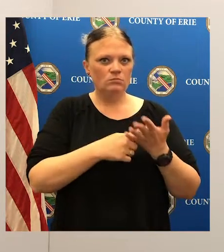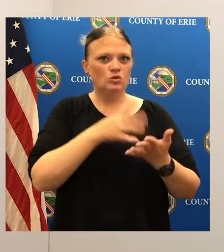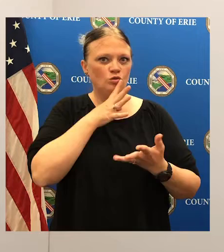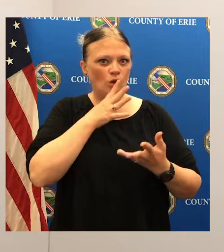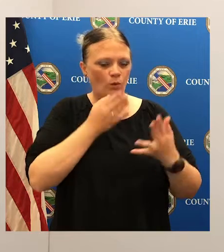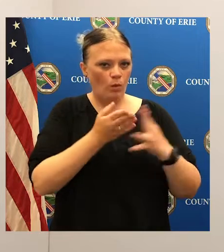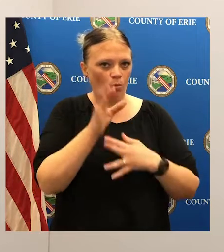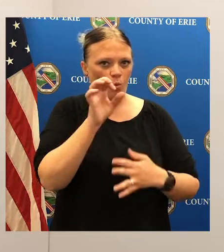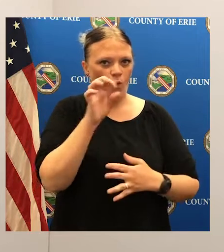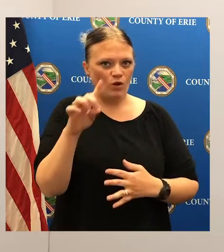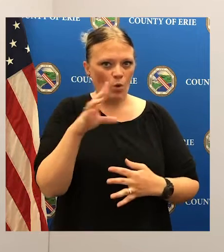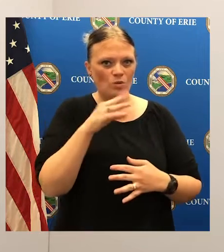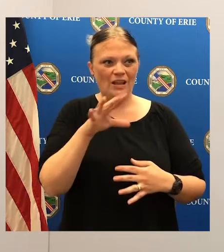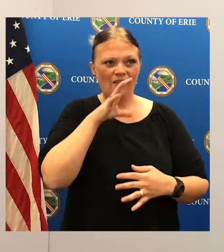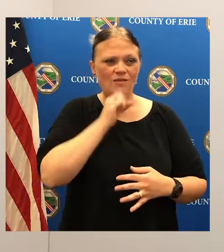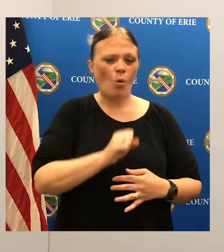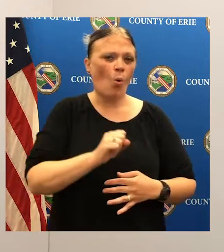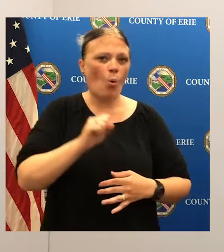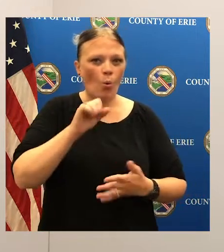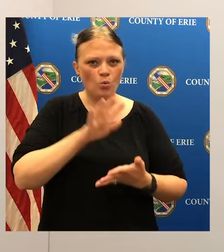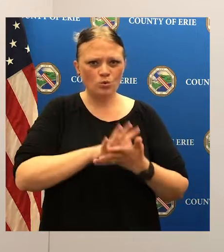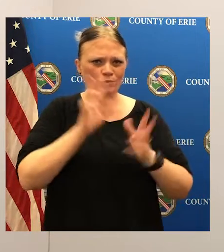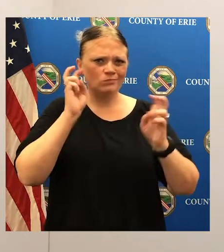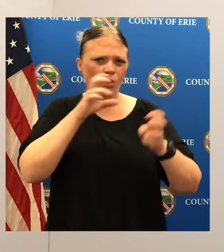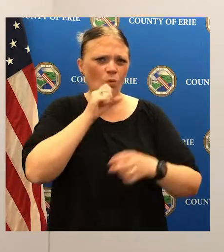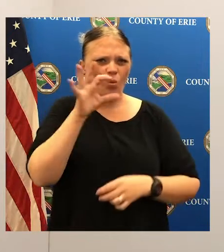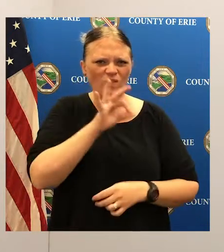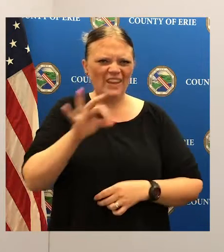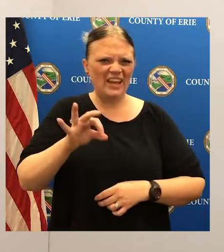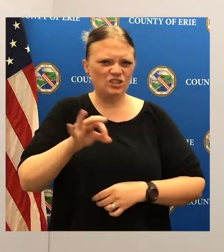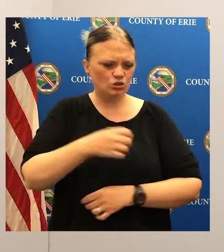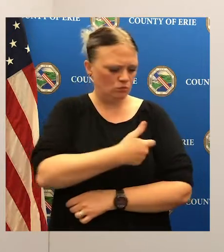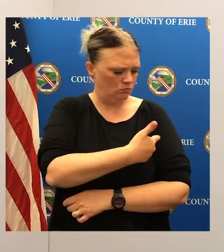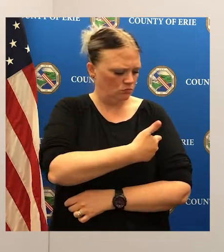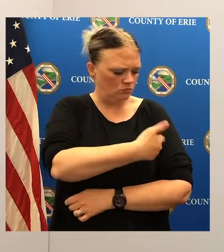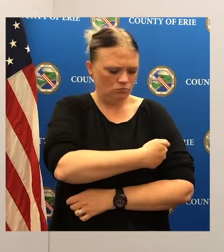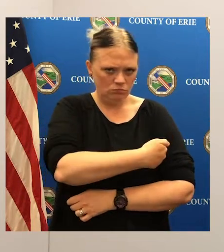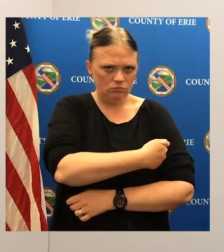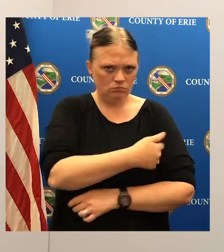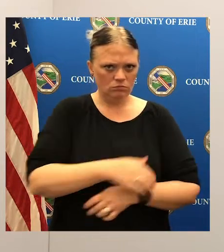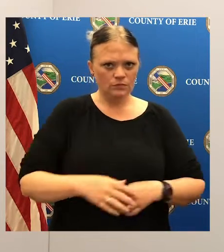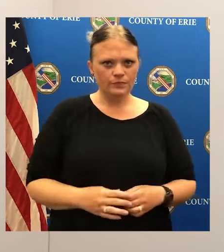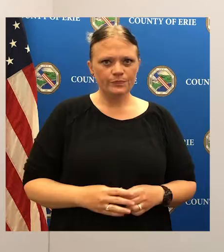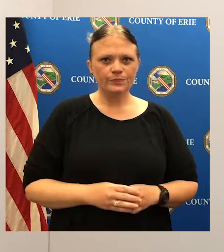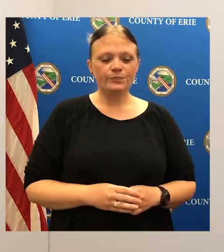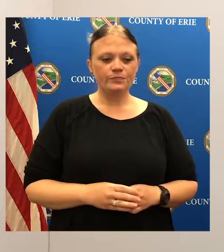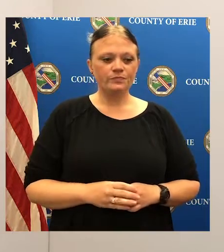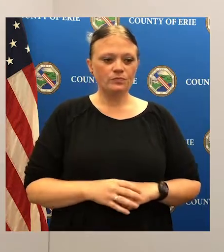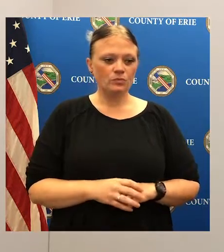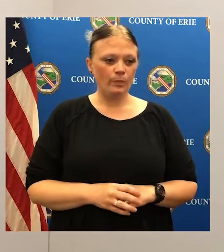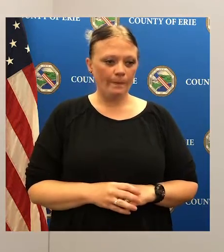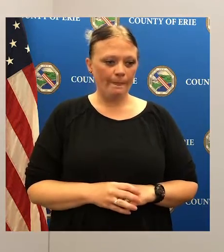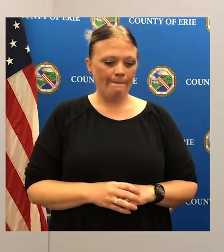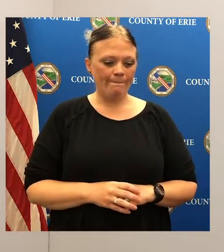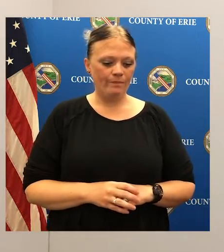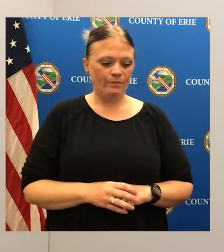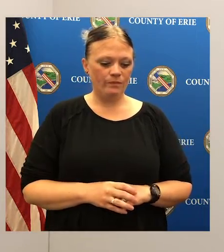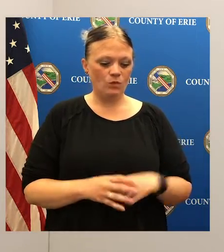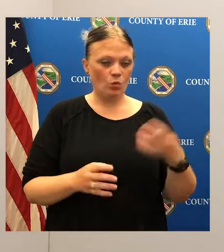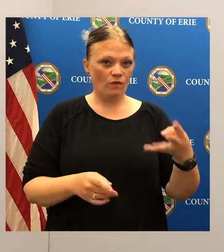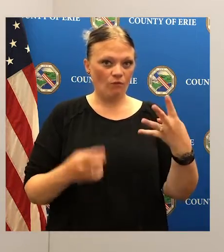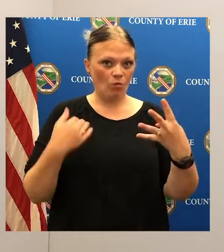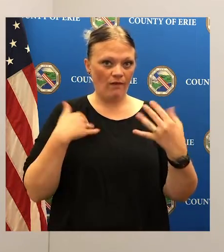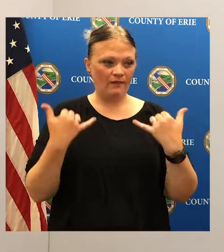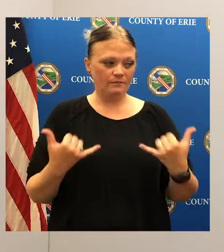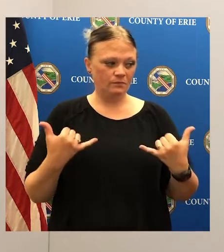overdose. And there's also the old school intramuscular injectable format. So the